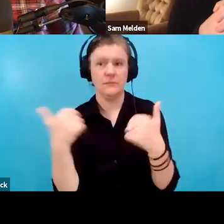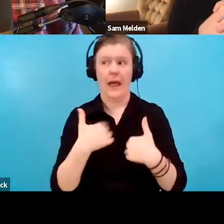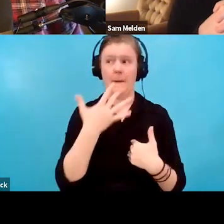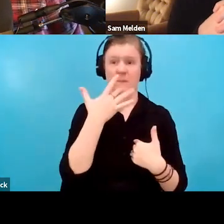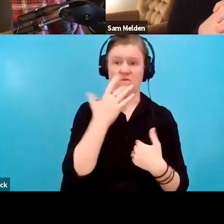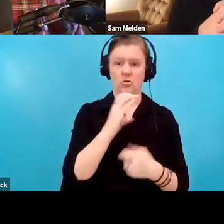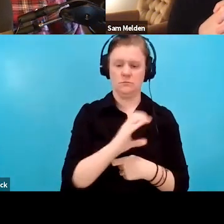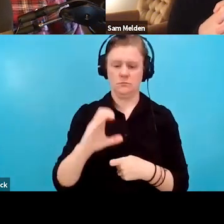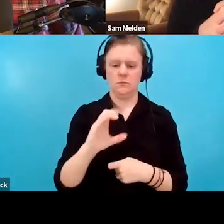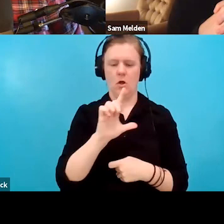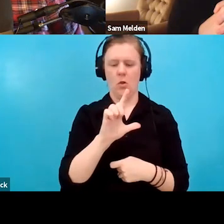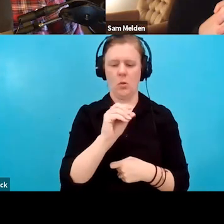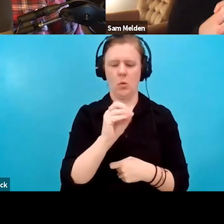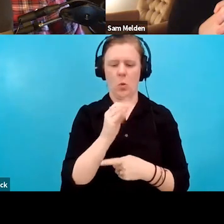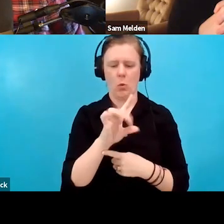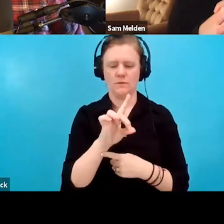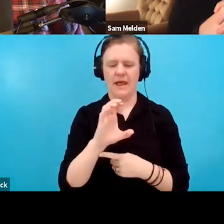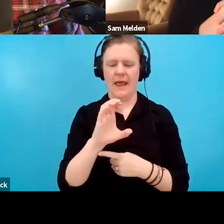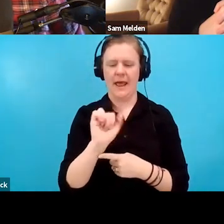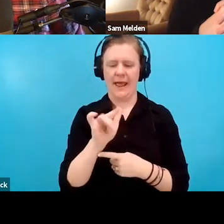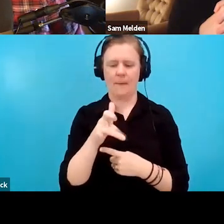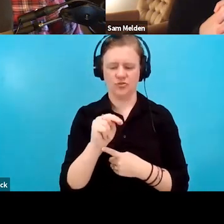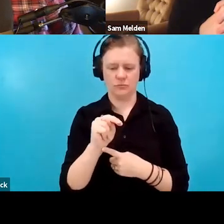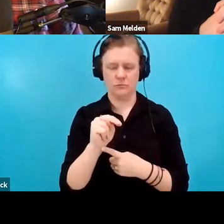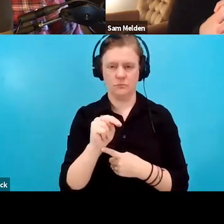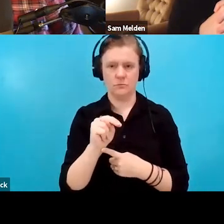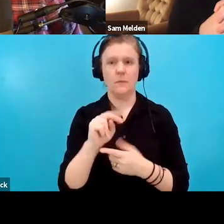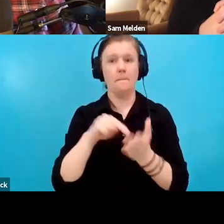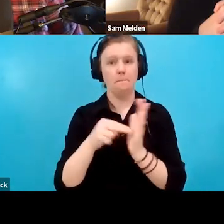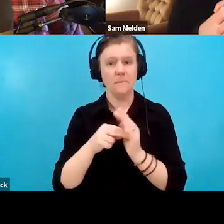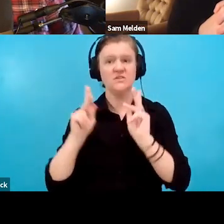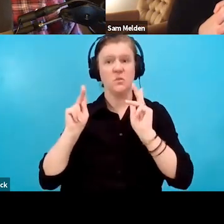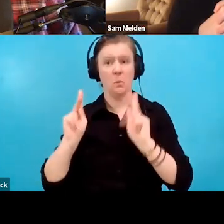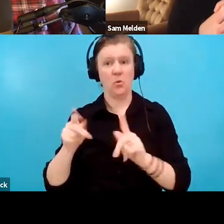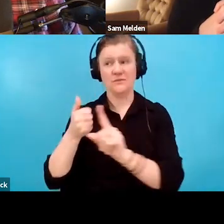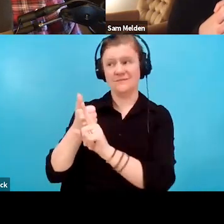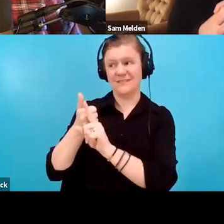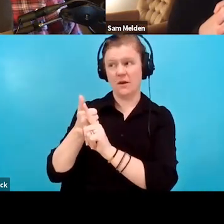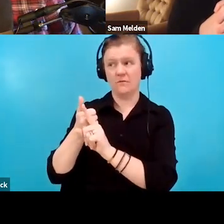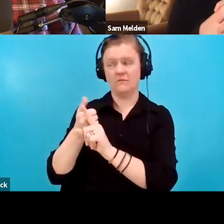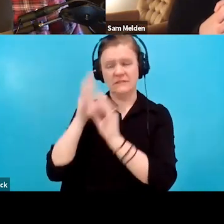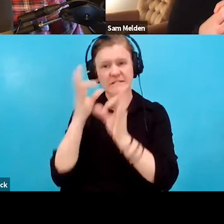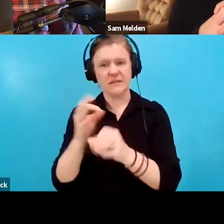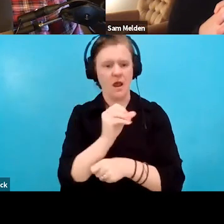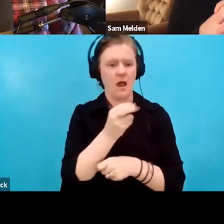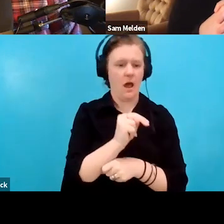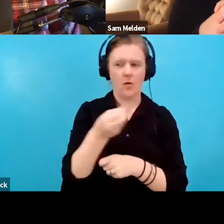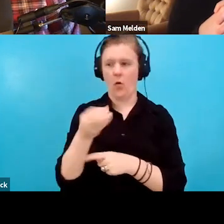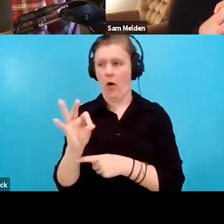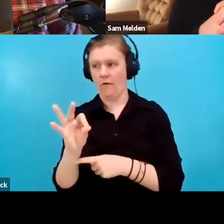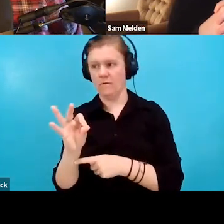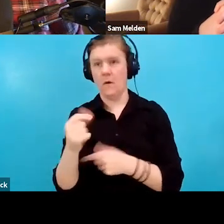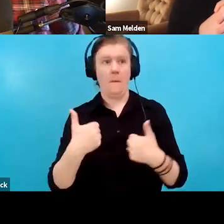because typically that means the person using it can turn those on or off. And I use closed captions. I watch television with closed captions just